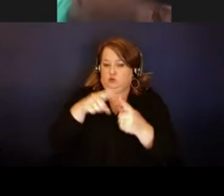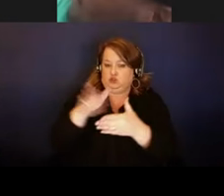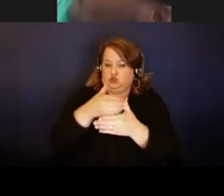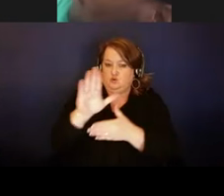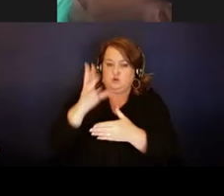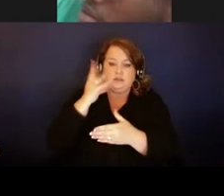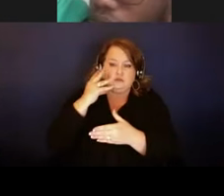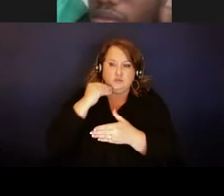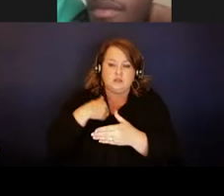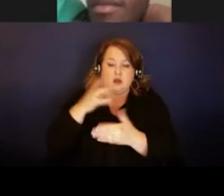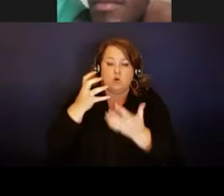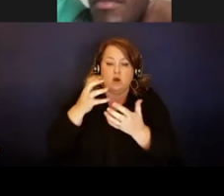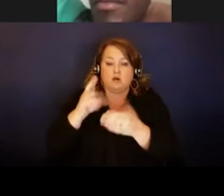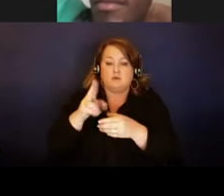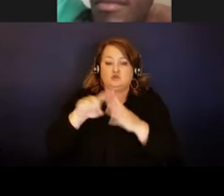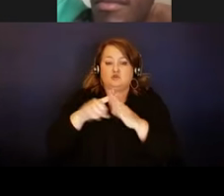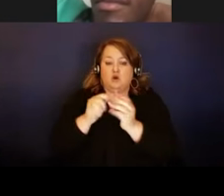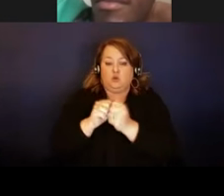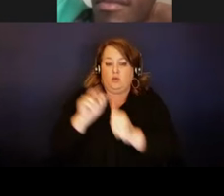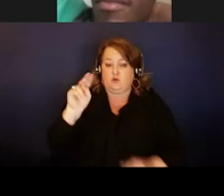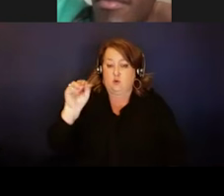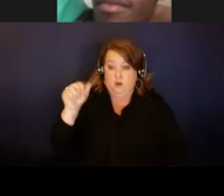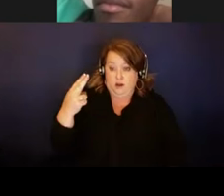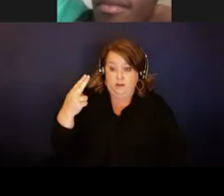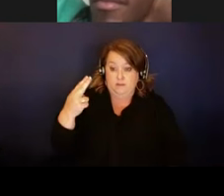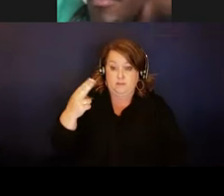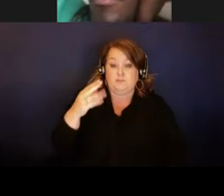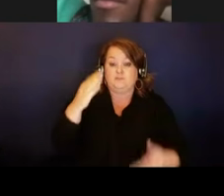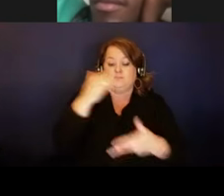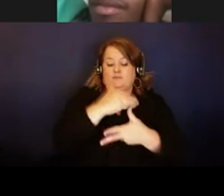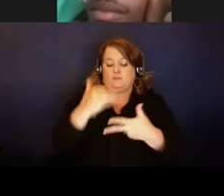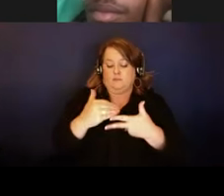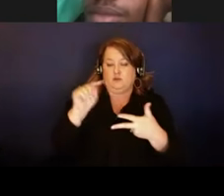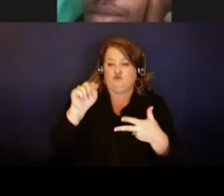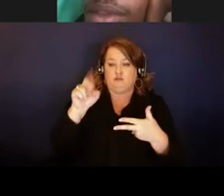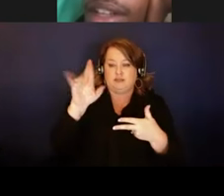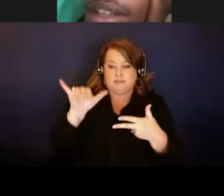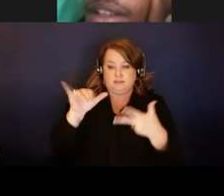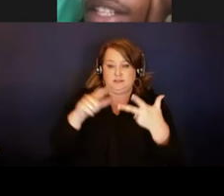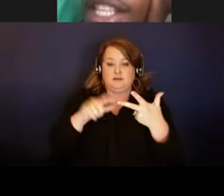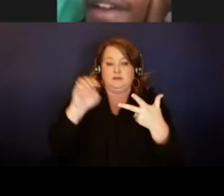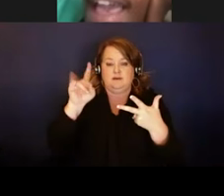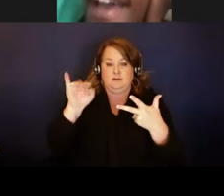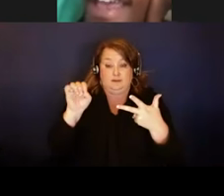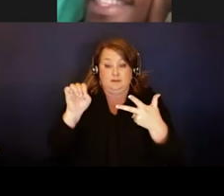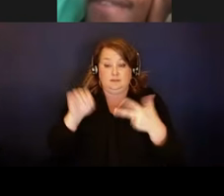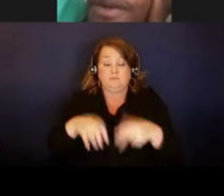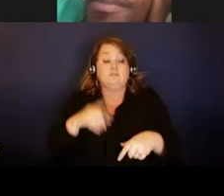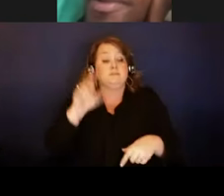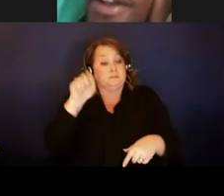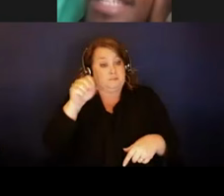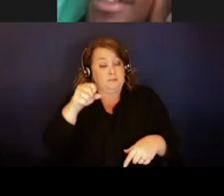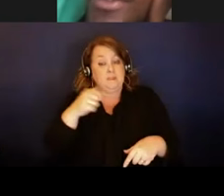going to start with Noah, and then we'll go to Tracy and then Eddie. So Noah? So I've had